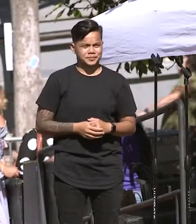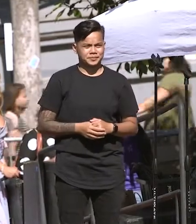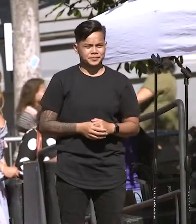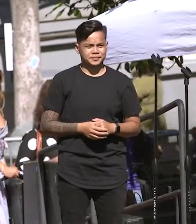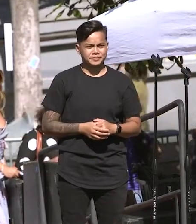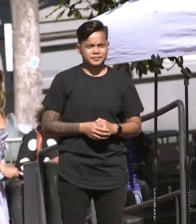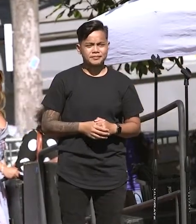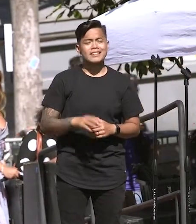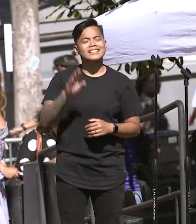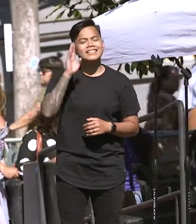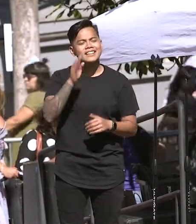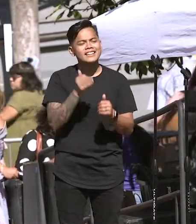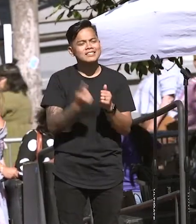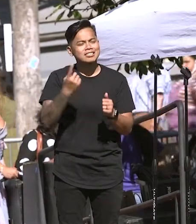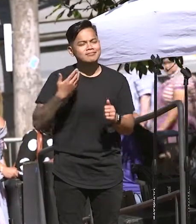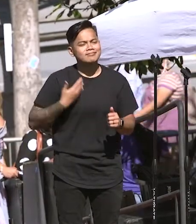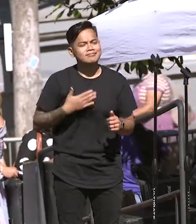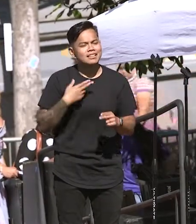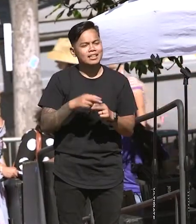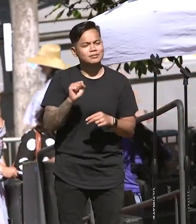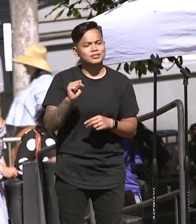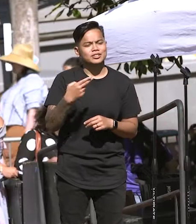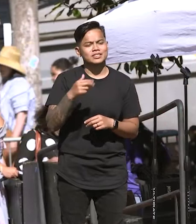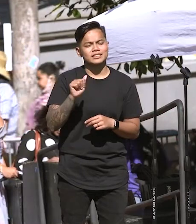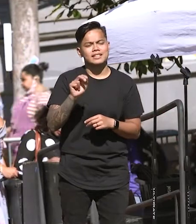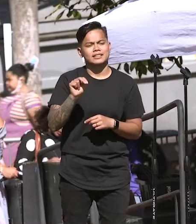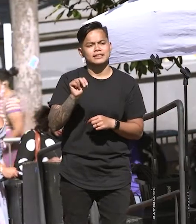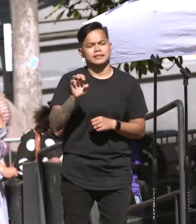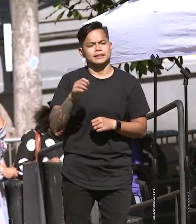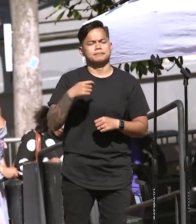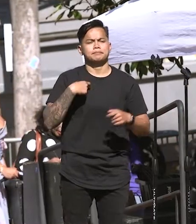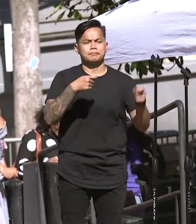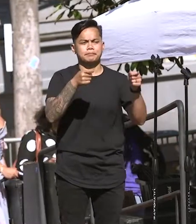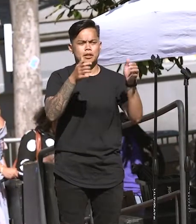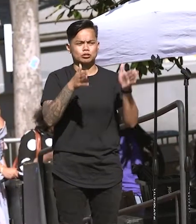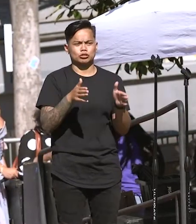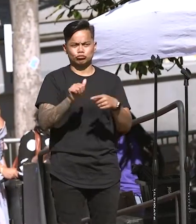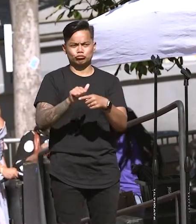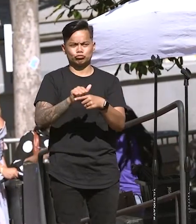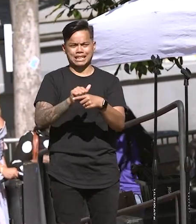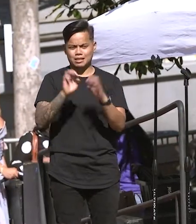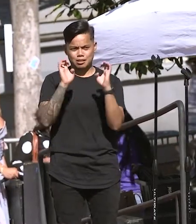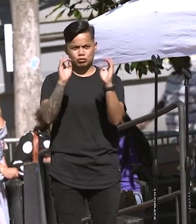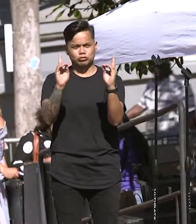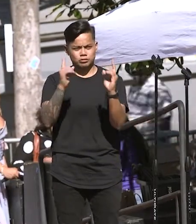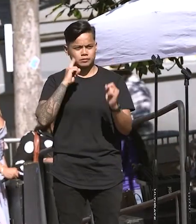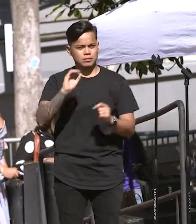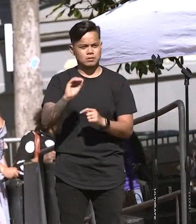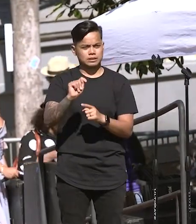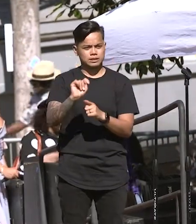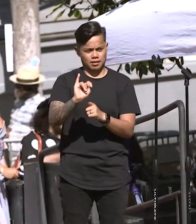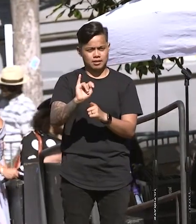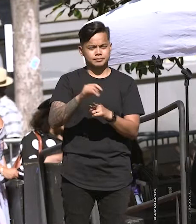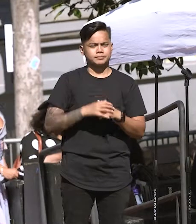Hi, everyone. So my name is Shane Zaldivar. I am the manager of training and education at the Office of Transgender Initiatives. And I just want to take a